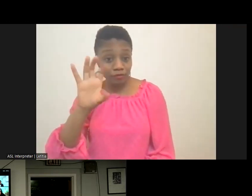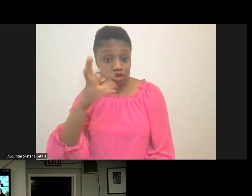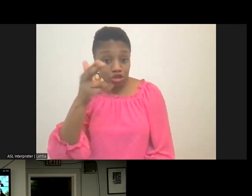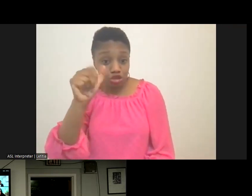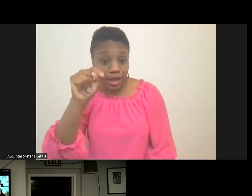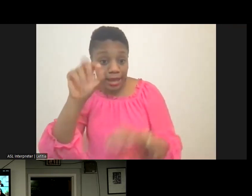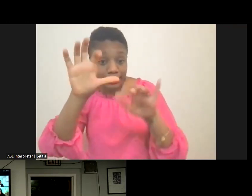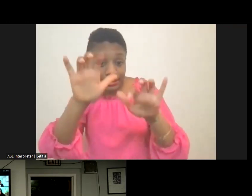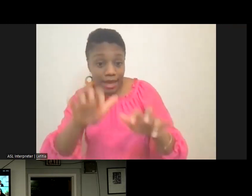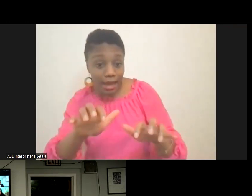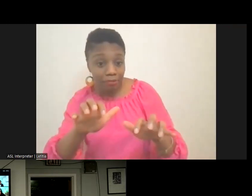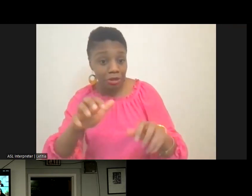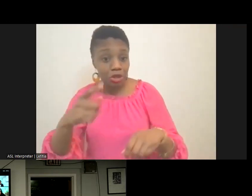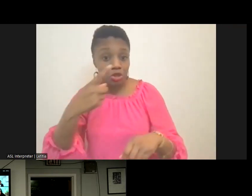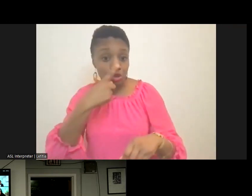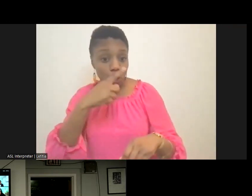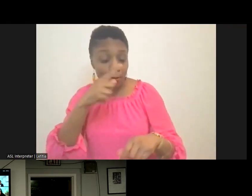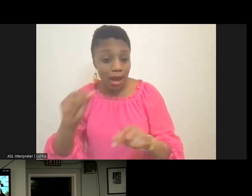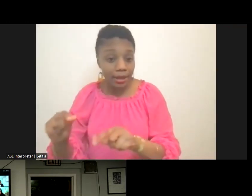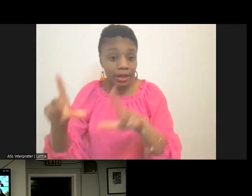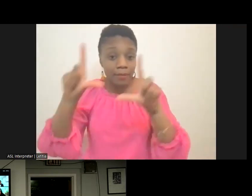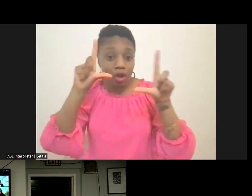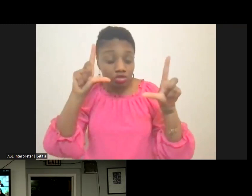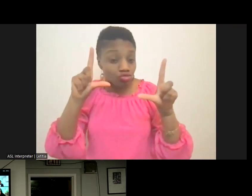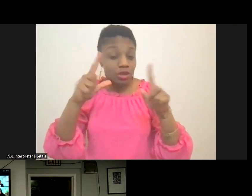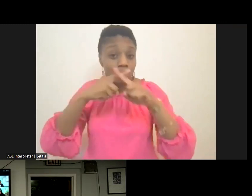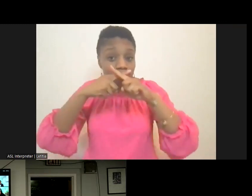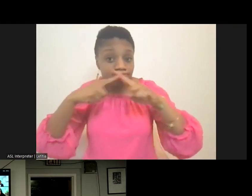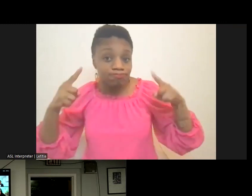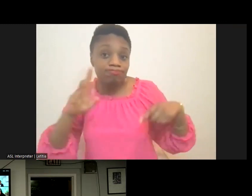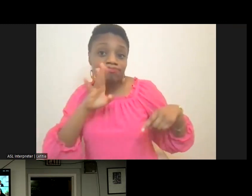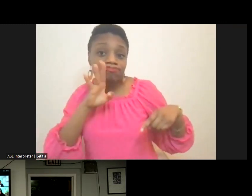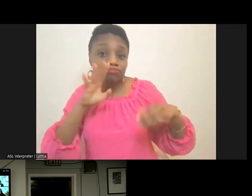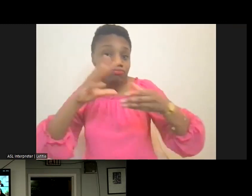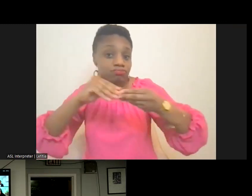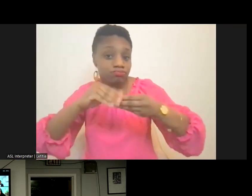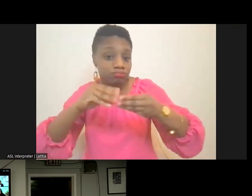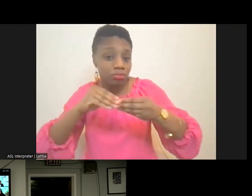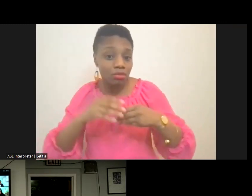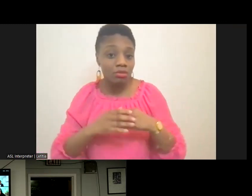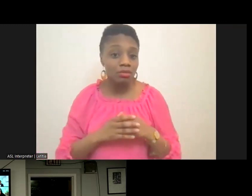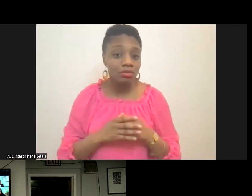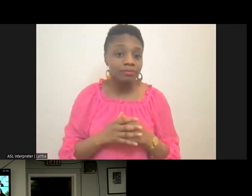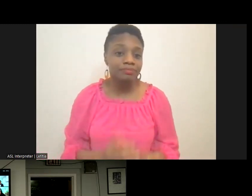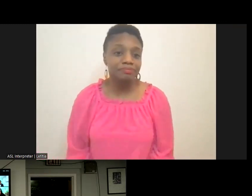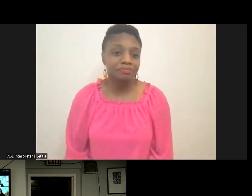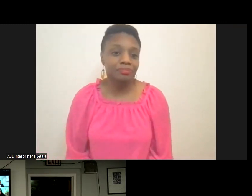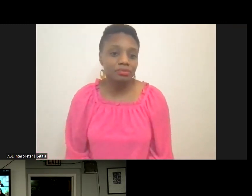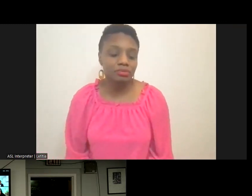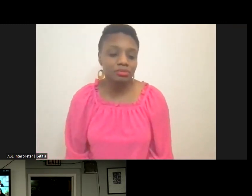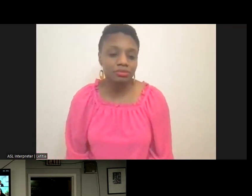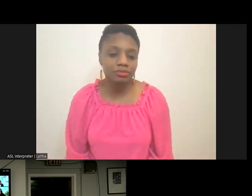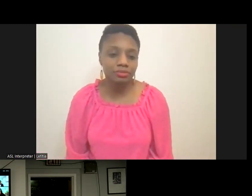if Kessel, are there comments in the chat? There are, this is on, okay, great. There are